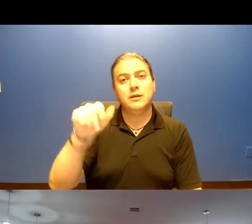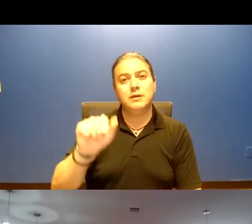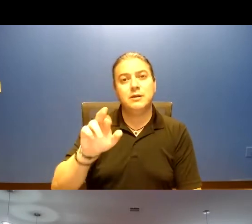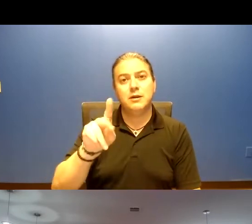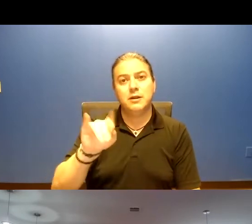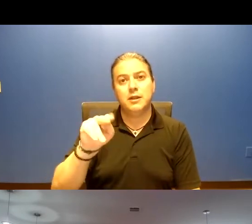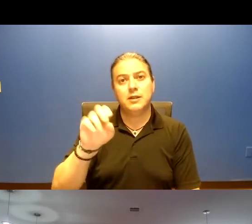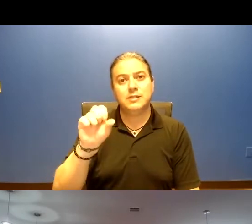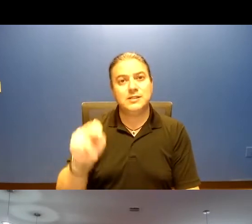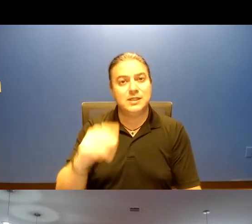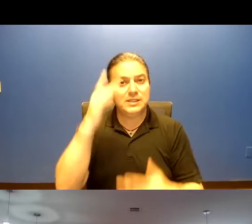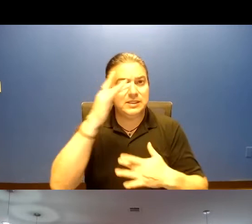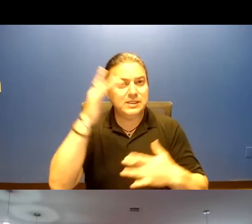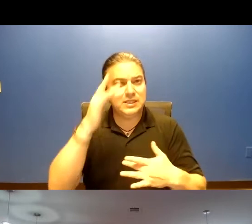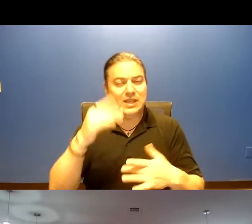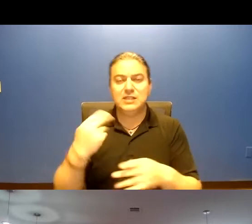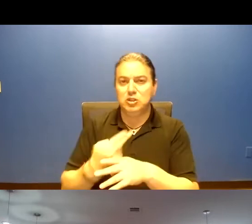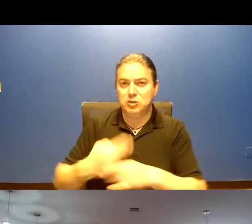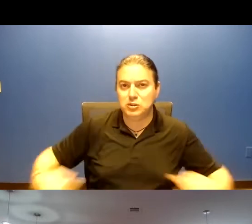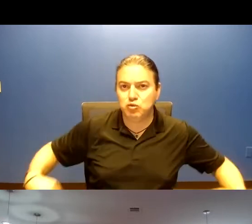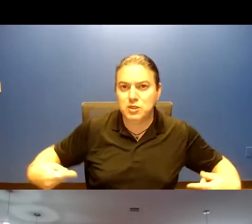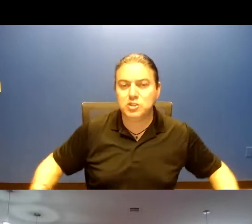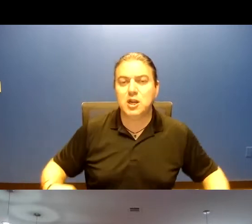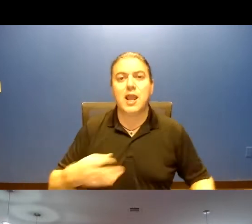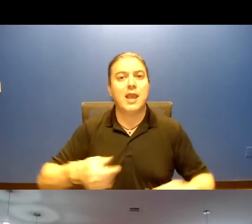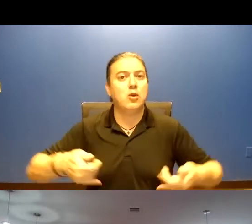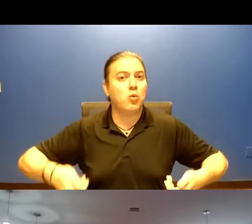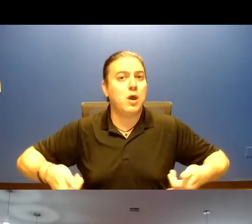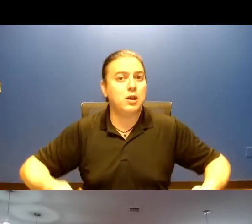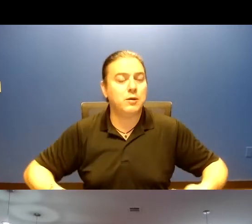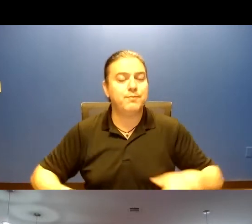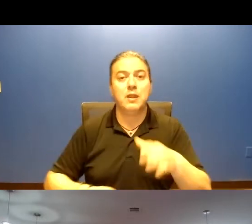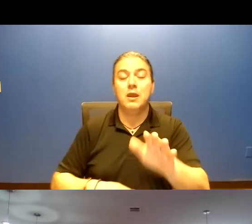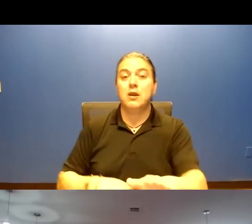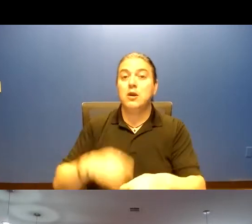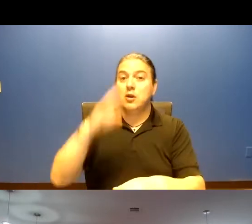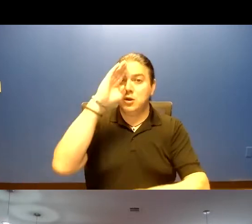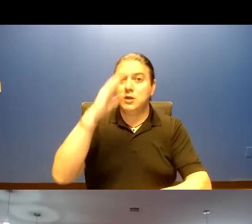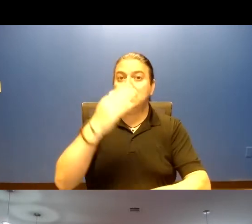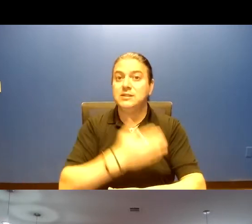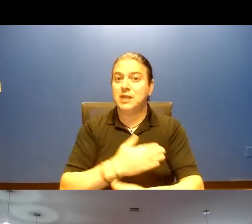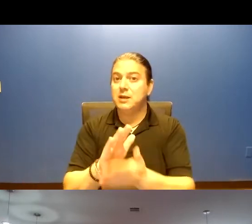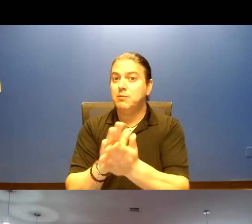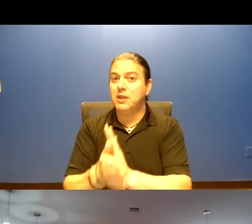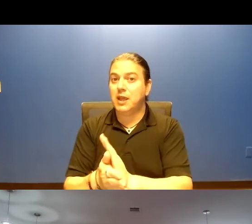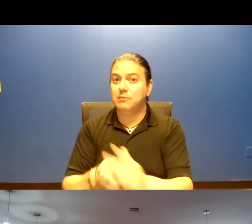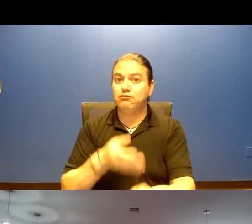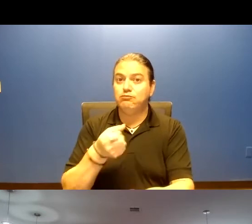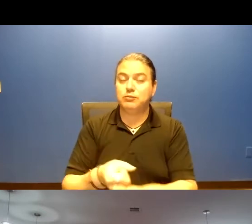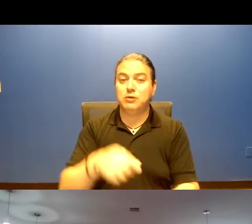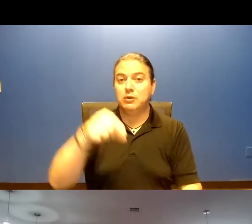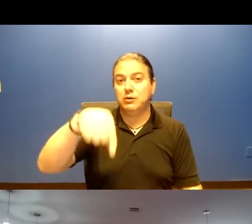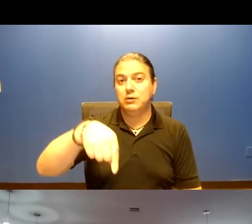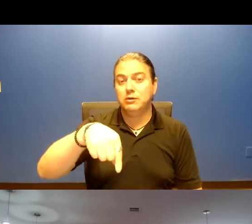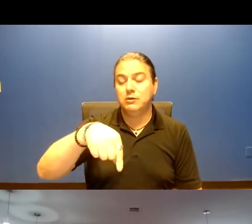of a wheelchair and walker, and her son became a paraplegic from a virus in 2017 and uses a wheelchair